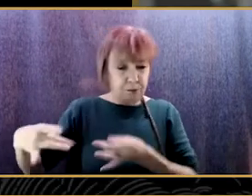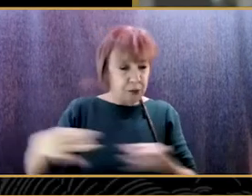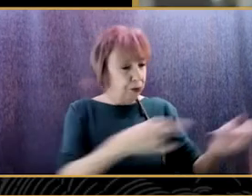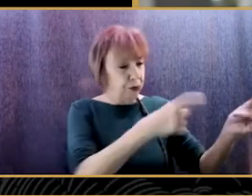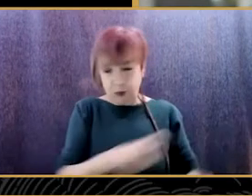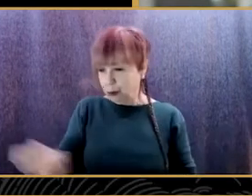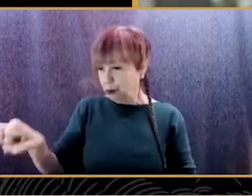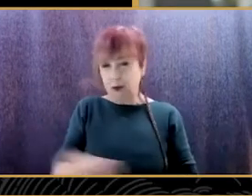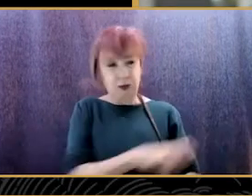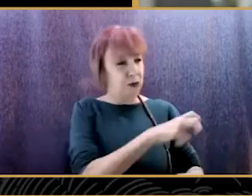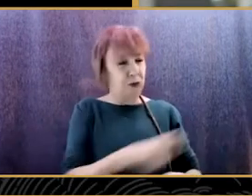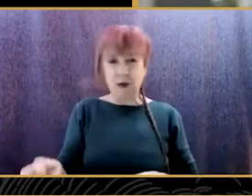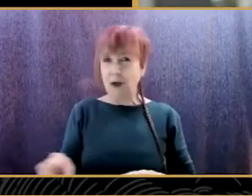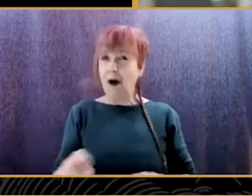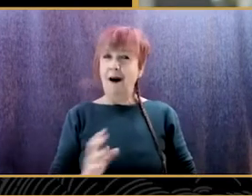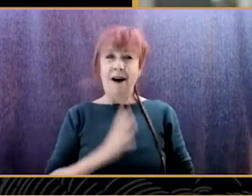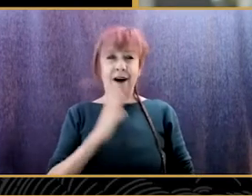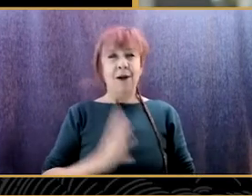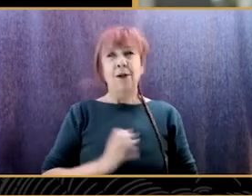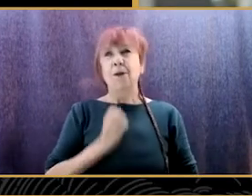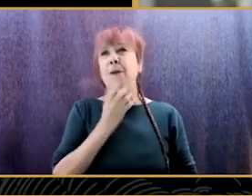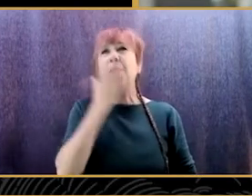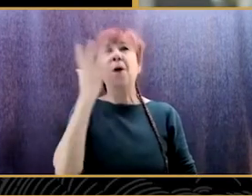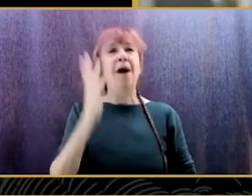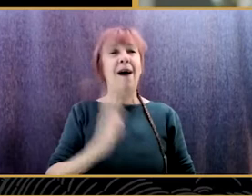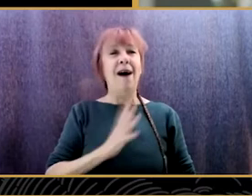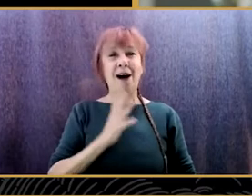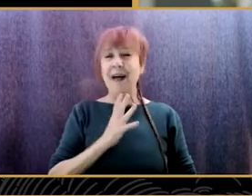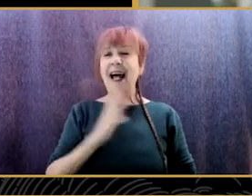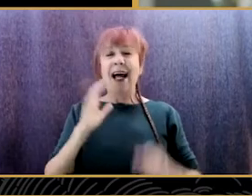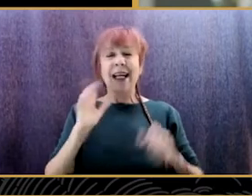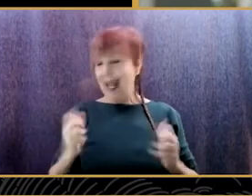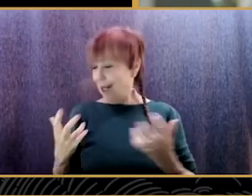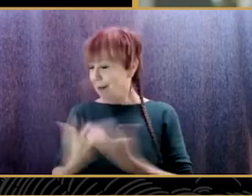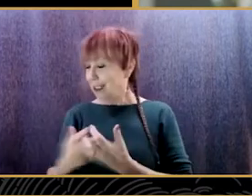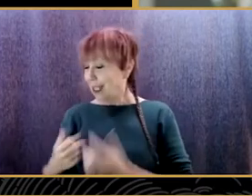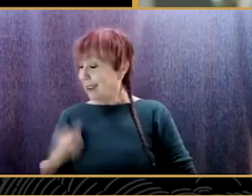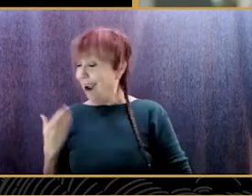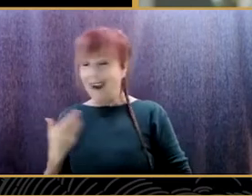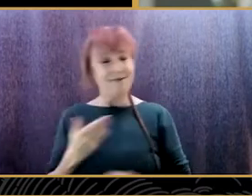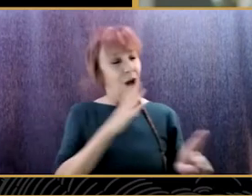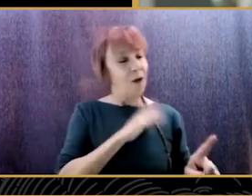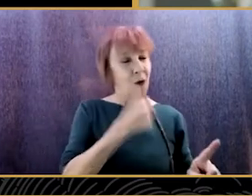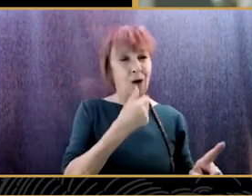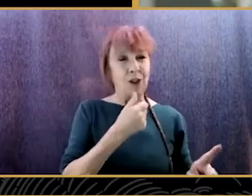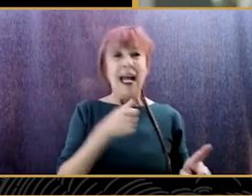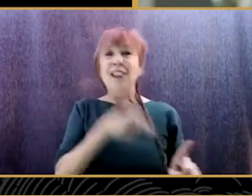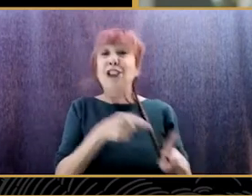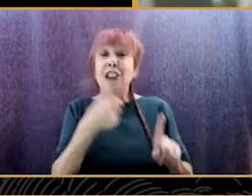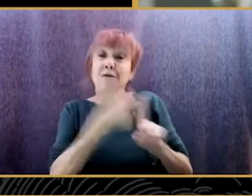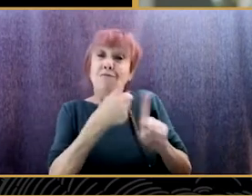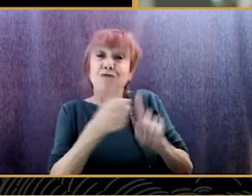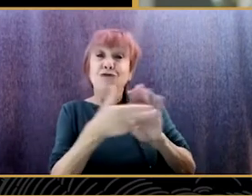a way that is accessible, warm, and sophisticated, even for the youngest of readers. A self-described